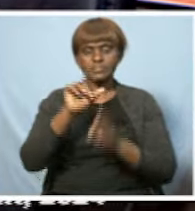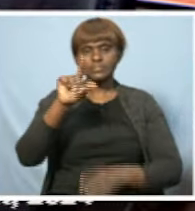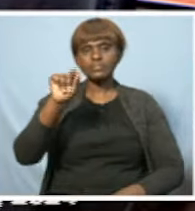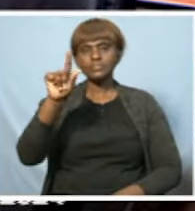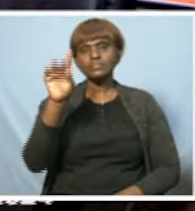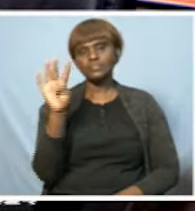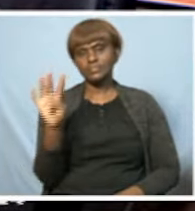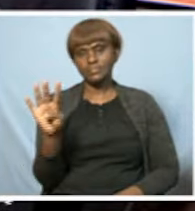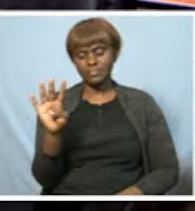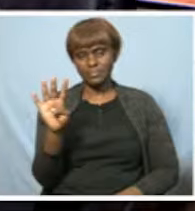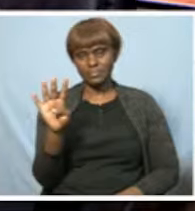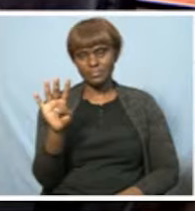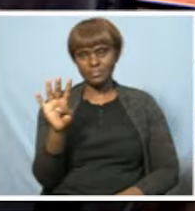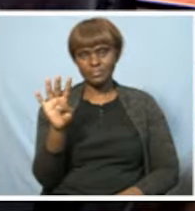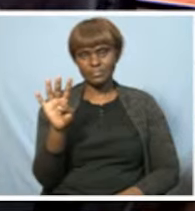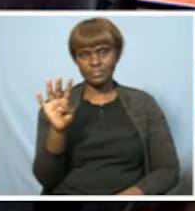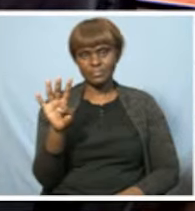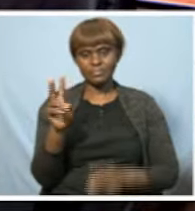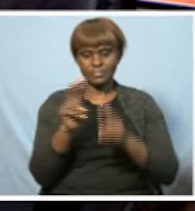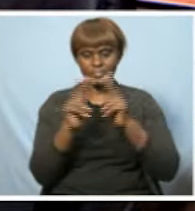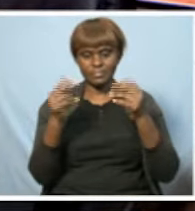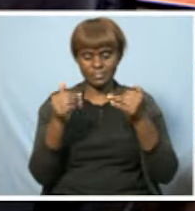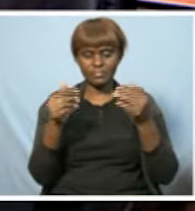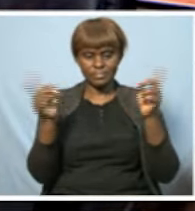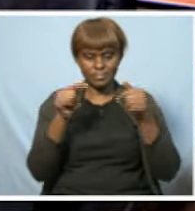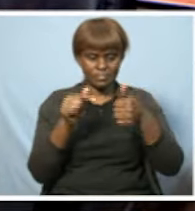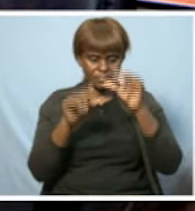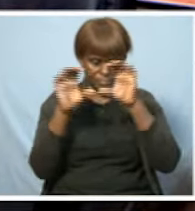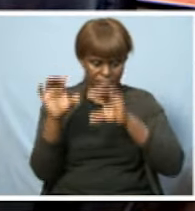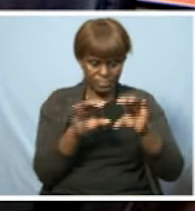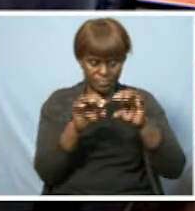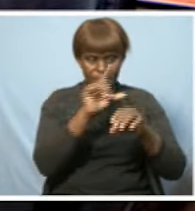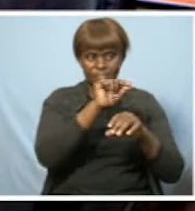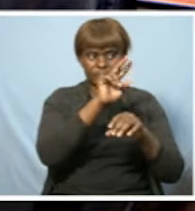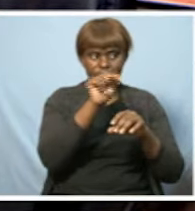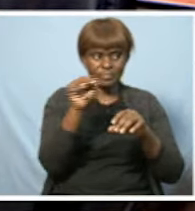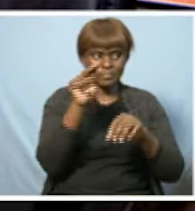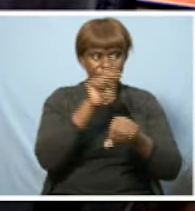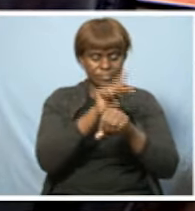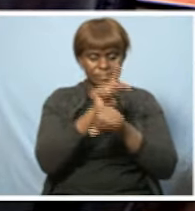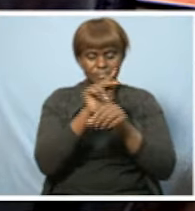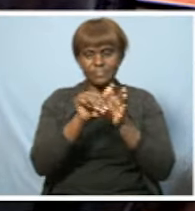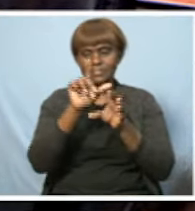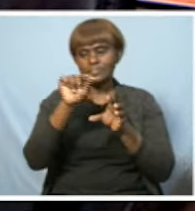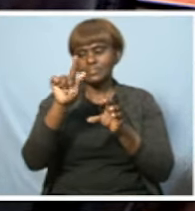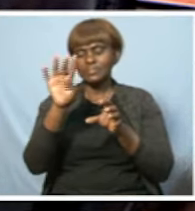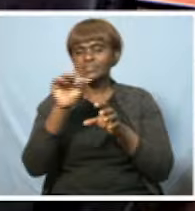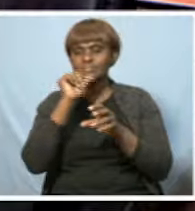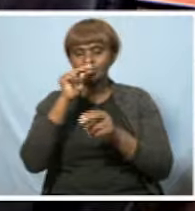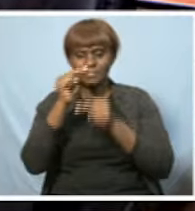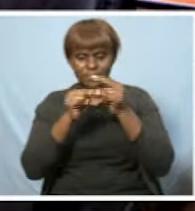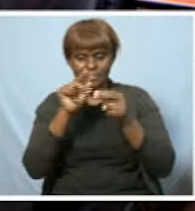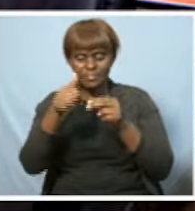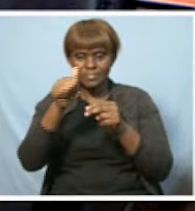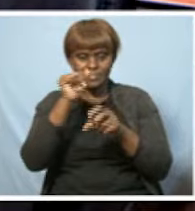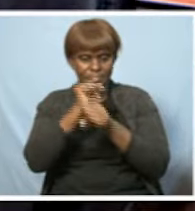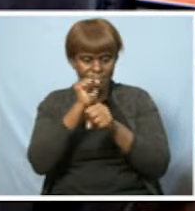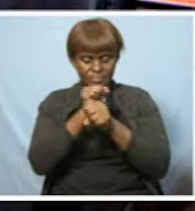2024. So when you do a 2022 project in 2024, it doesn't mean you are doing a 2024